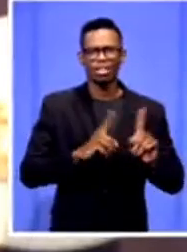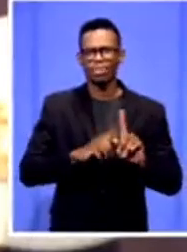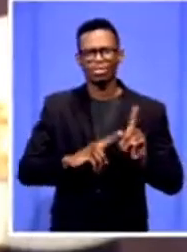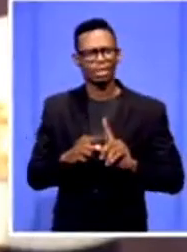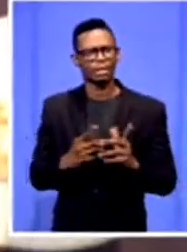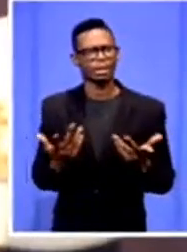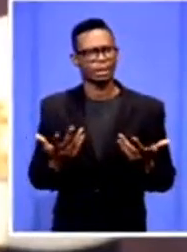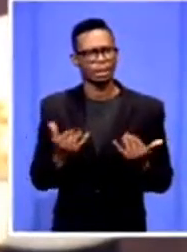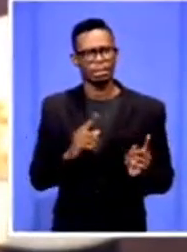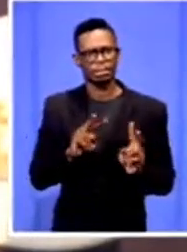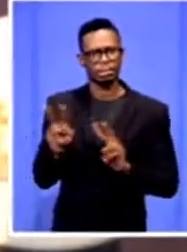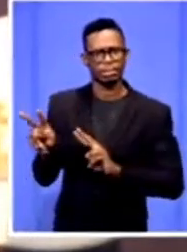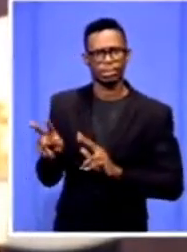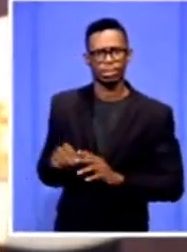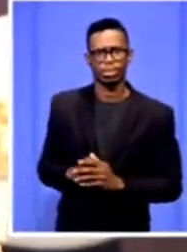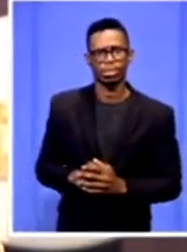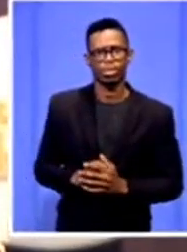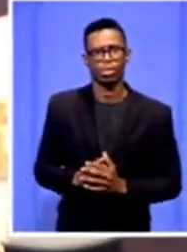And our viewers and listeners,